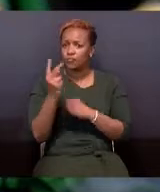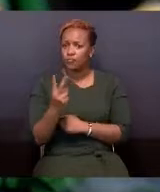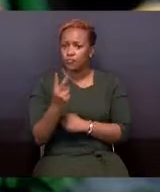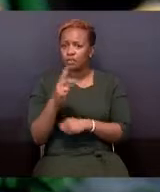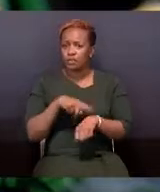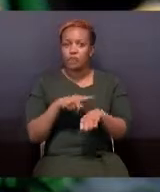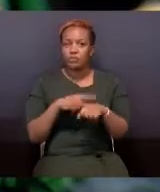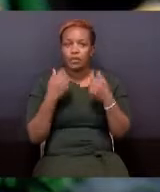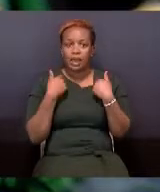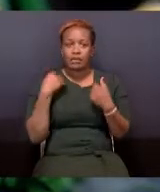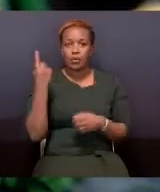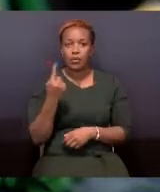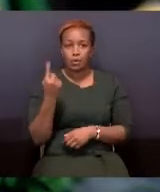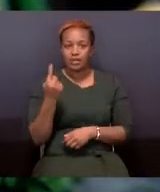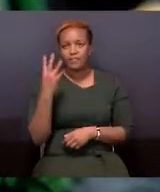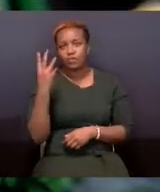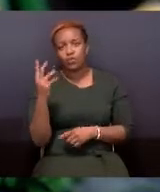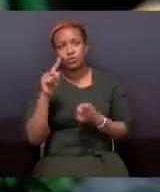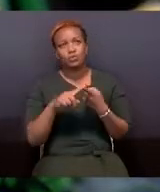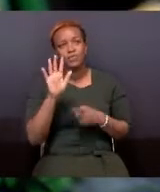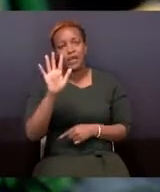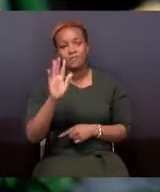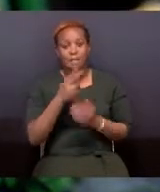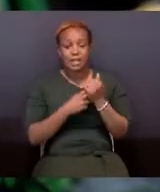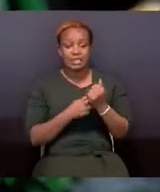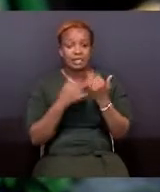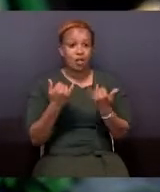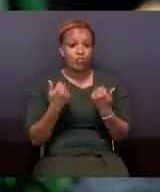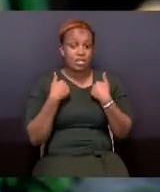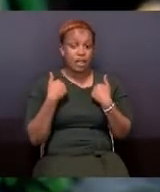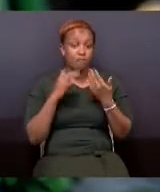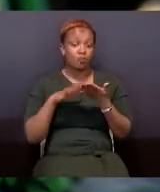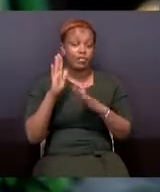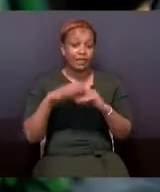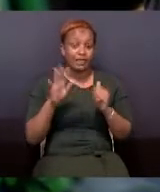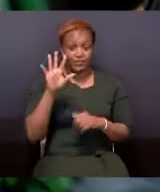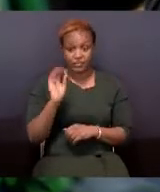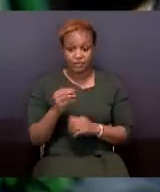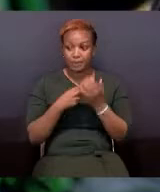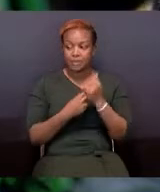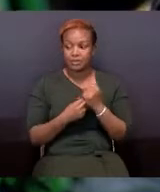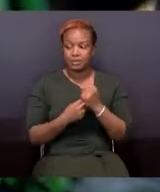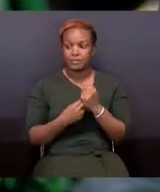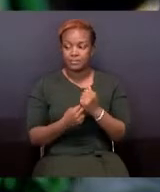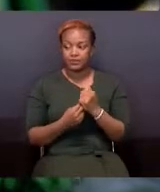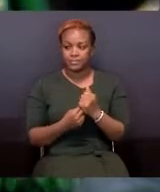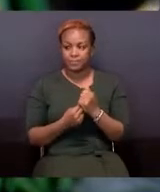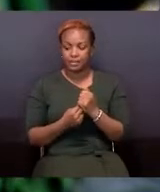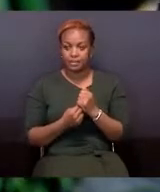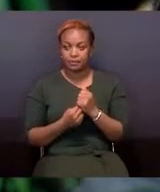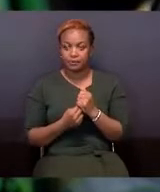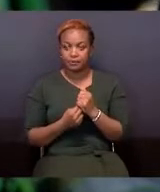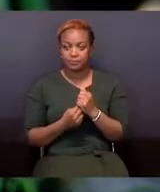had only about 4 to 5 partners. Now we have more than 50 partners. And the same ecosystem that we have in